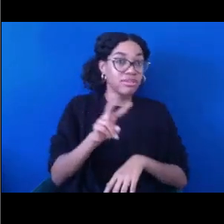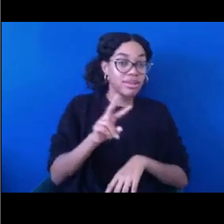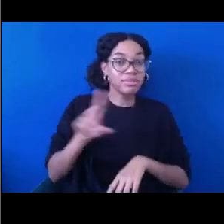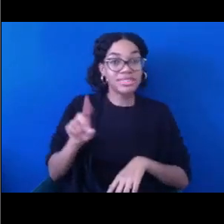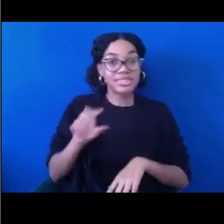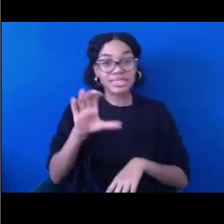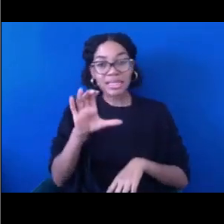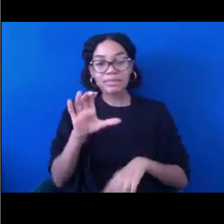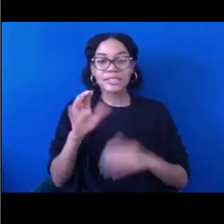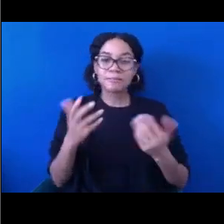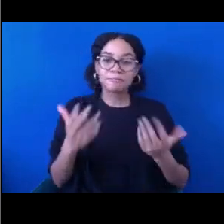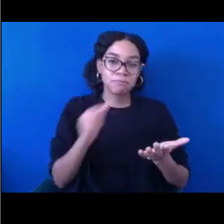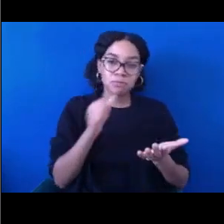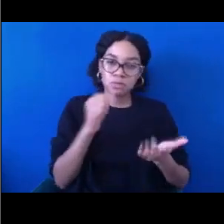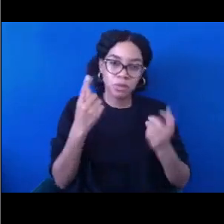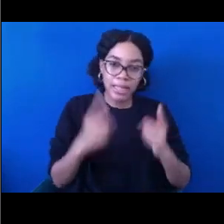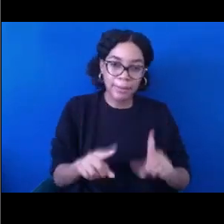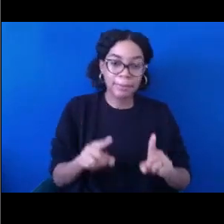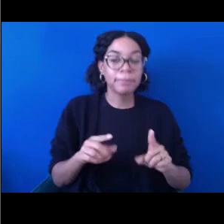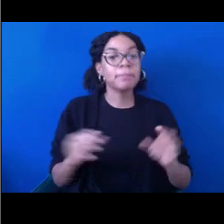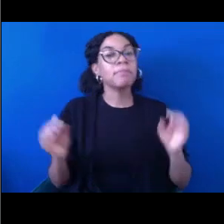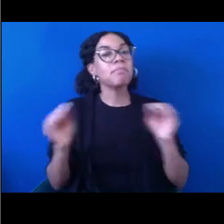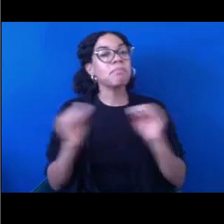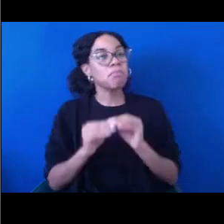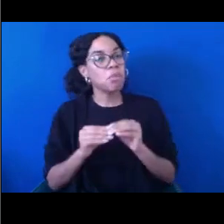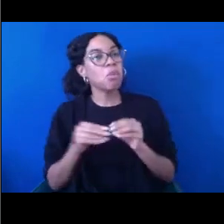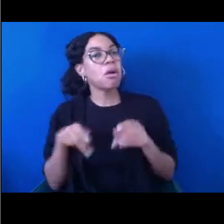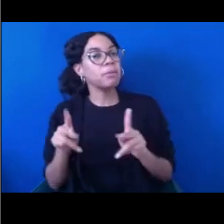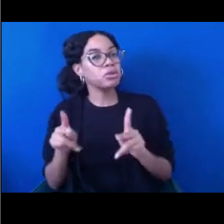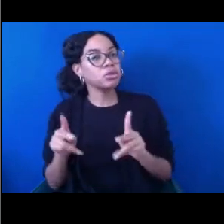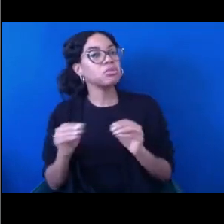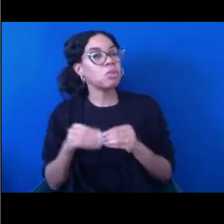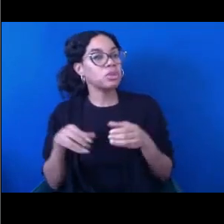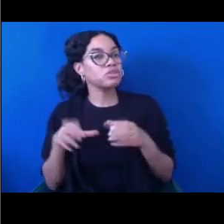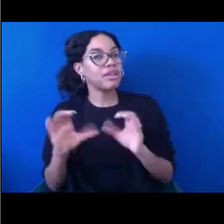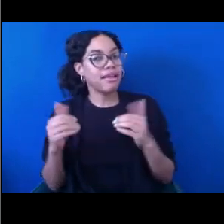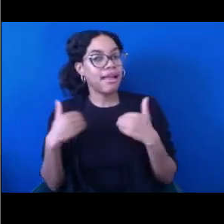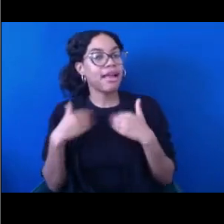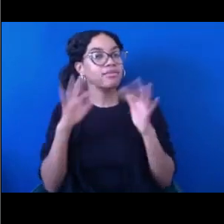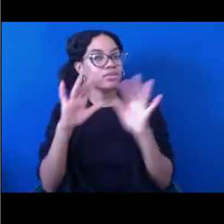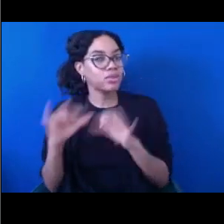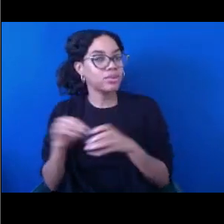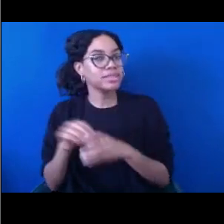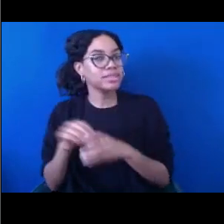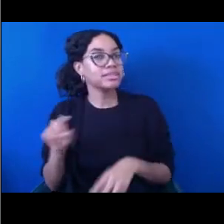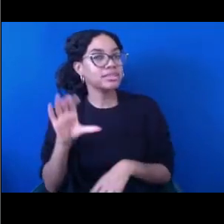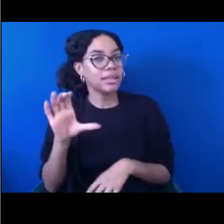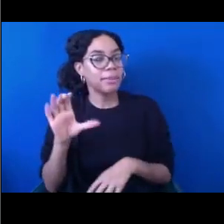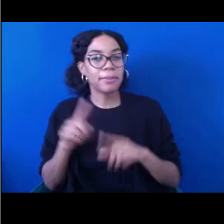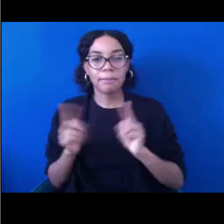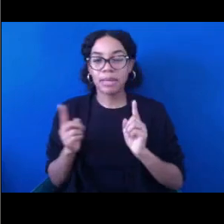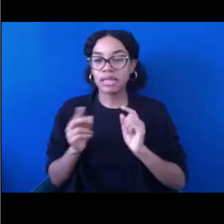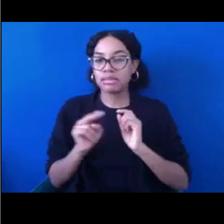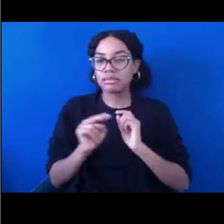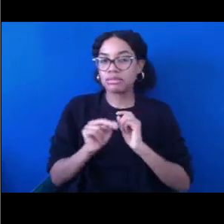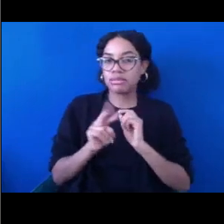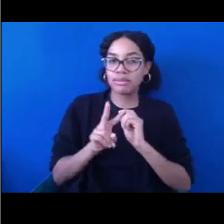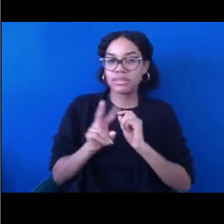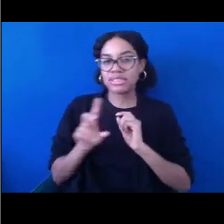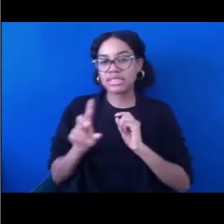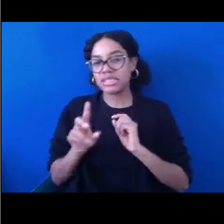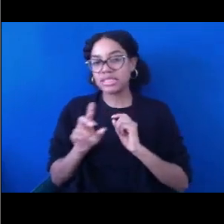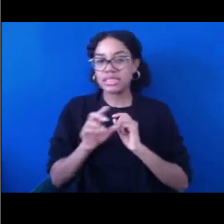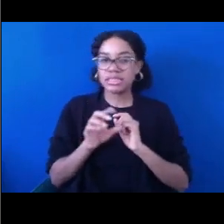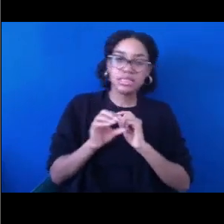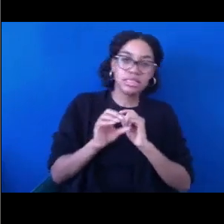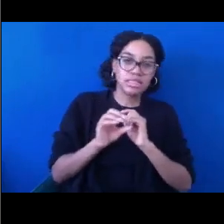bit bigger window of an opportunity in December, but still not what you exactly want if you're a snow lover. January and February is known to be